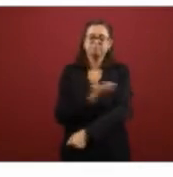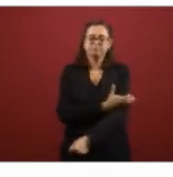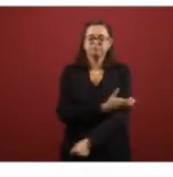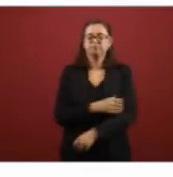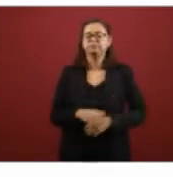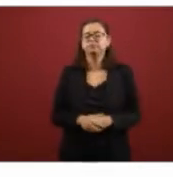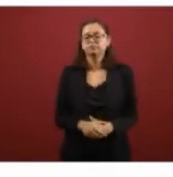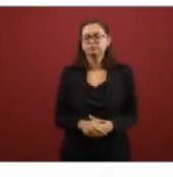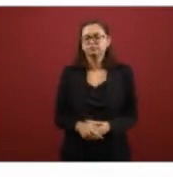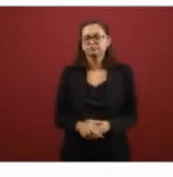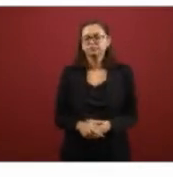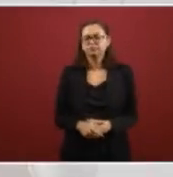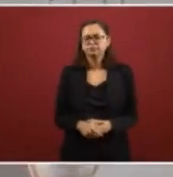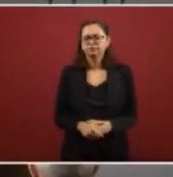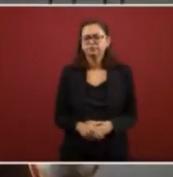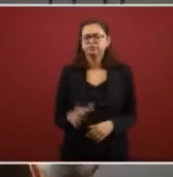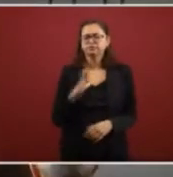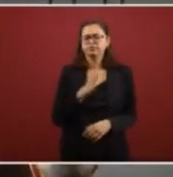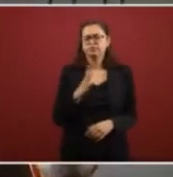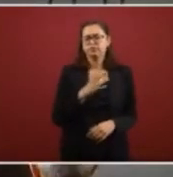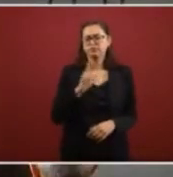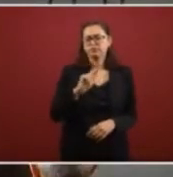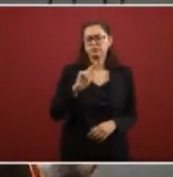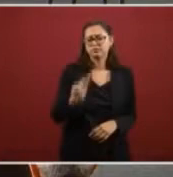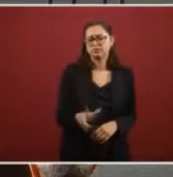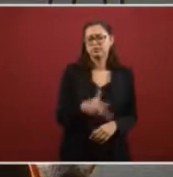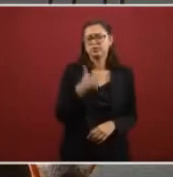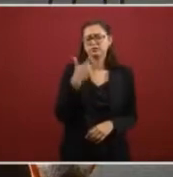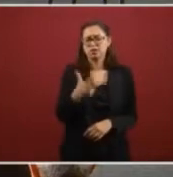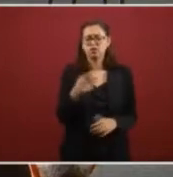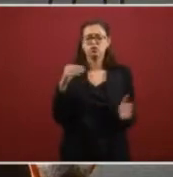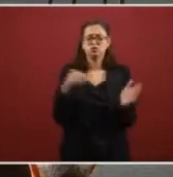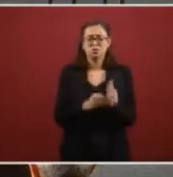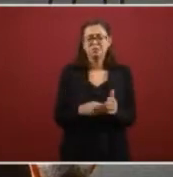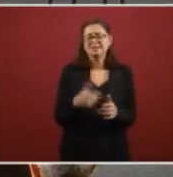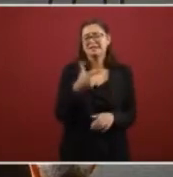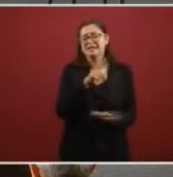So the people will have to kind of make their mark by not going.